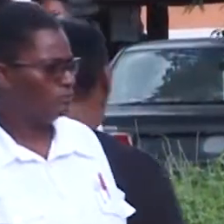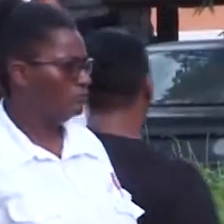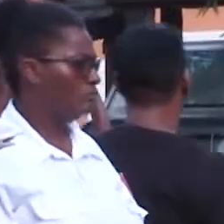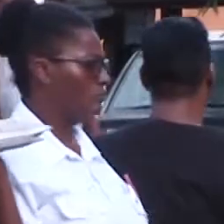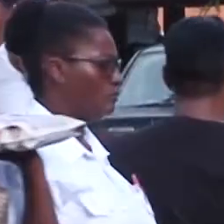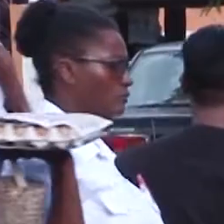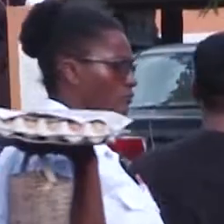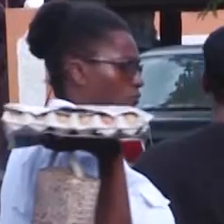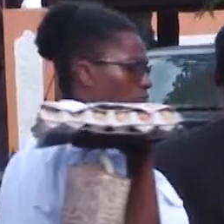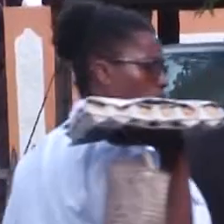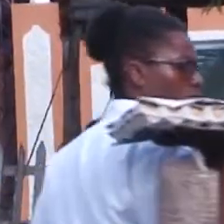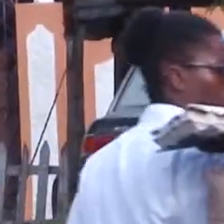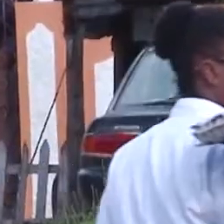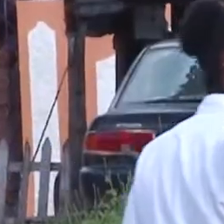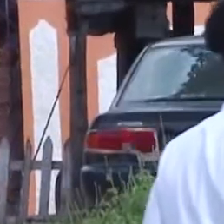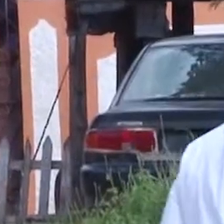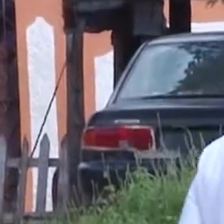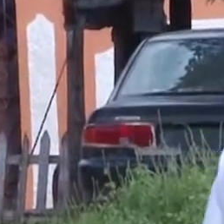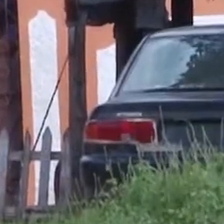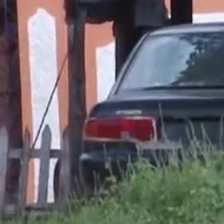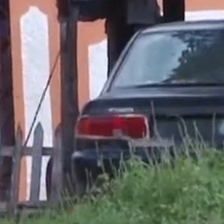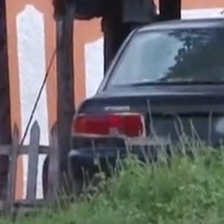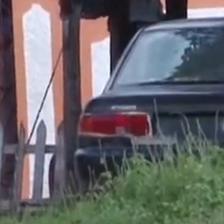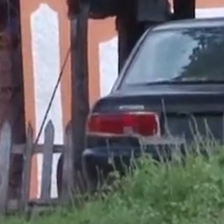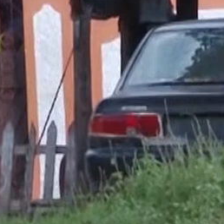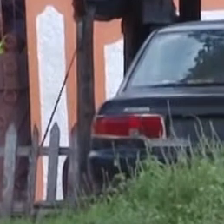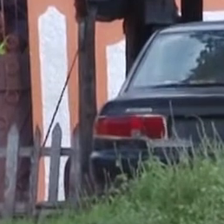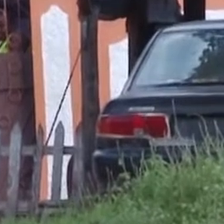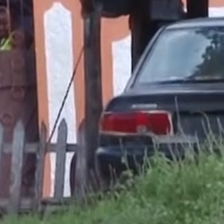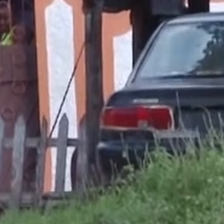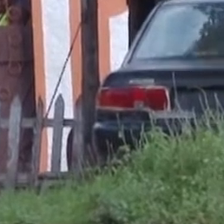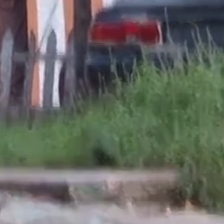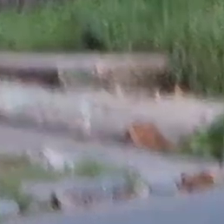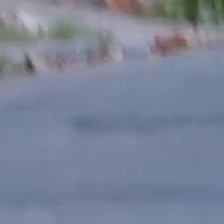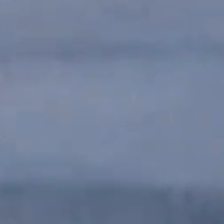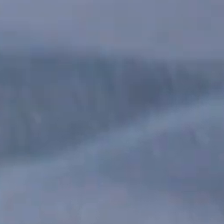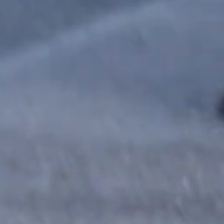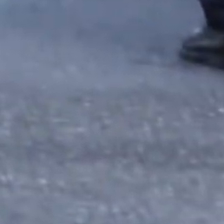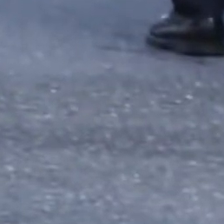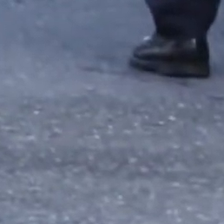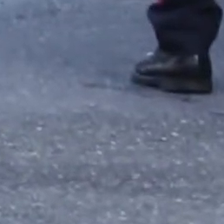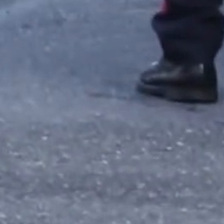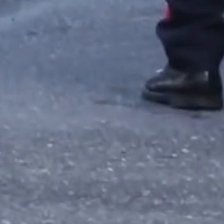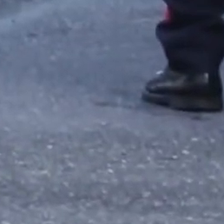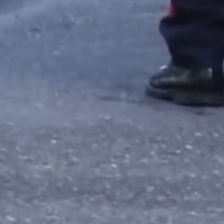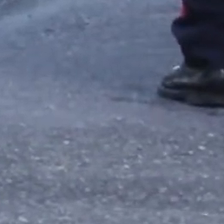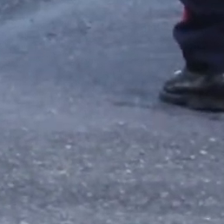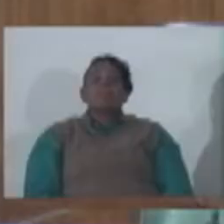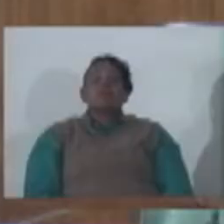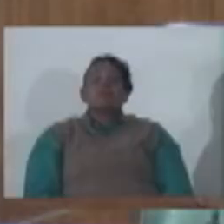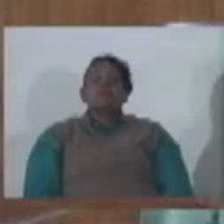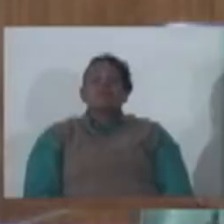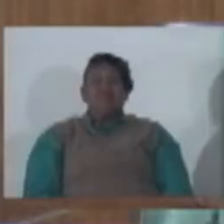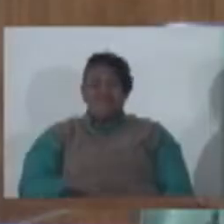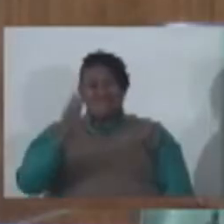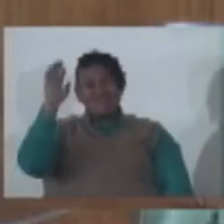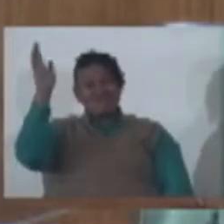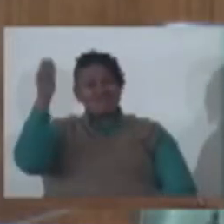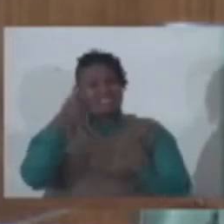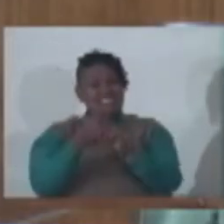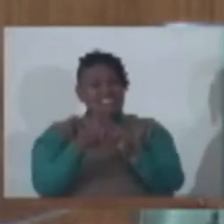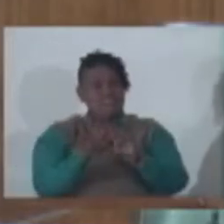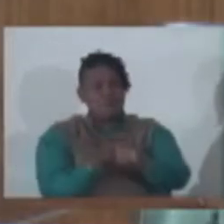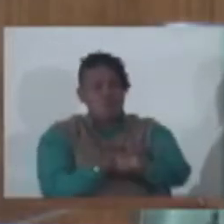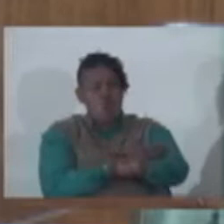that the extensions are necessary as the progress made in the 2 communities must be allowed to continue. The